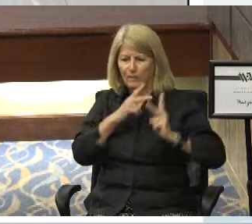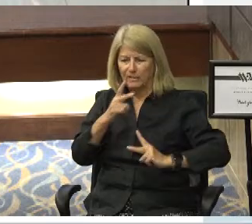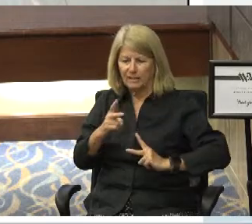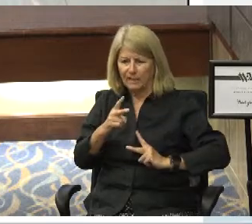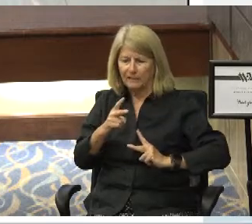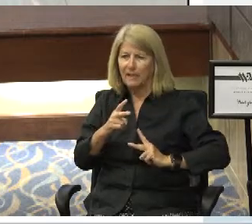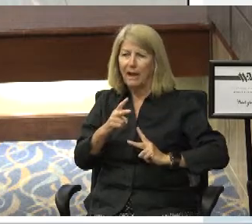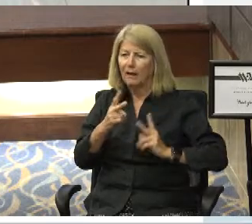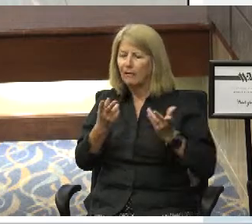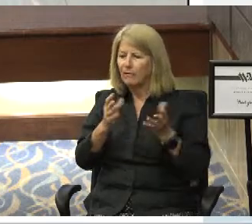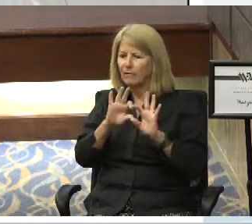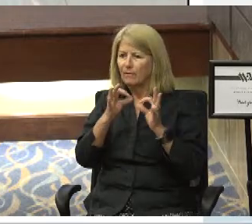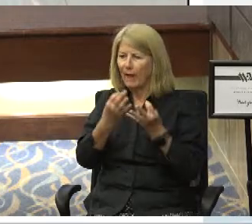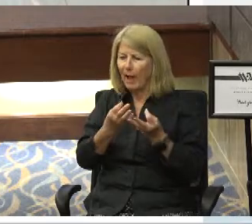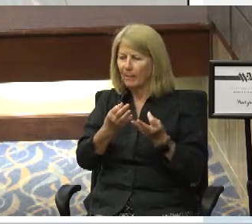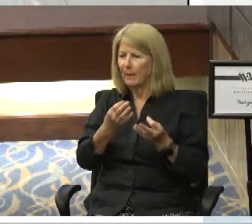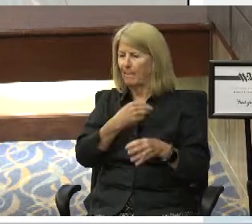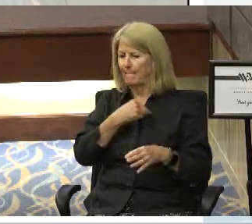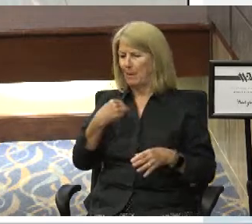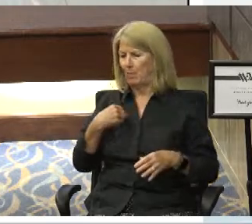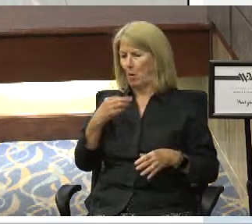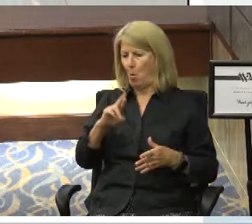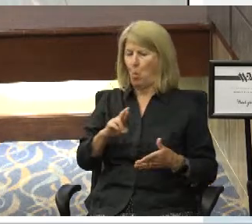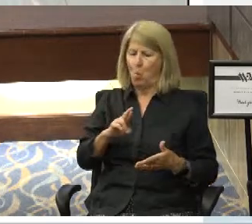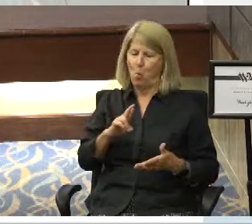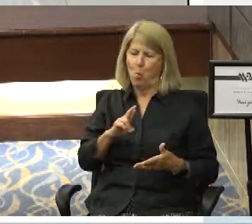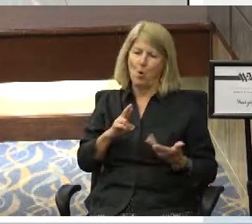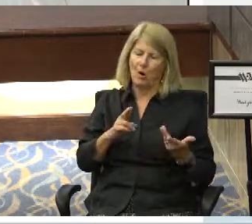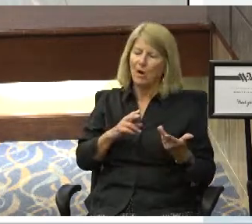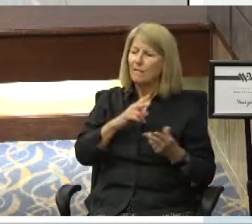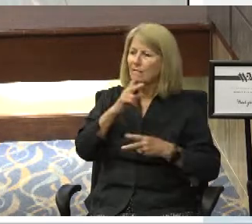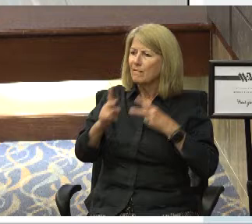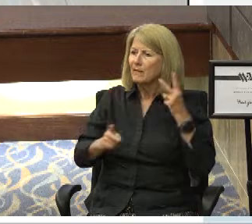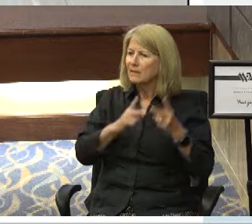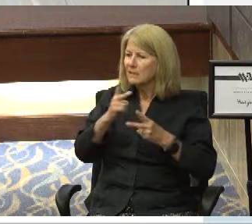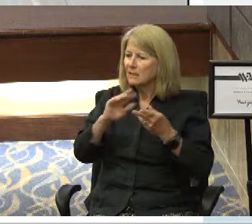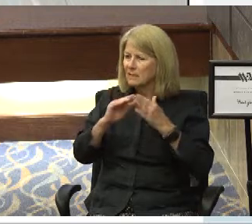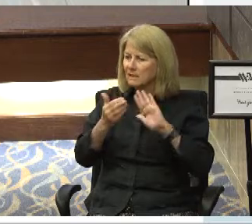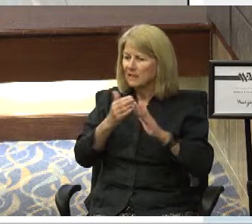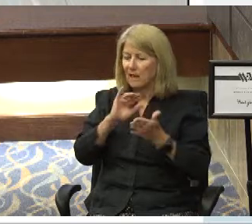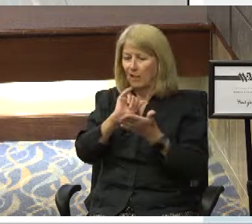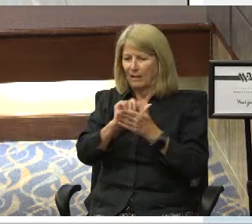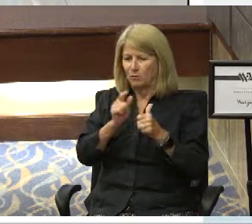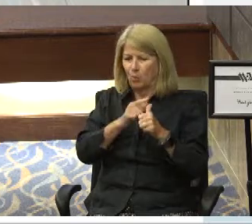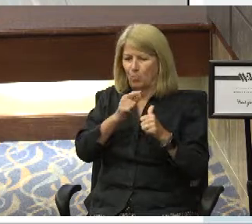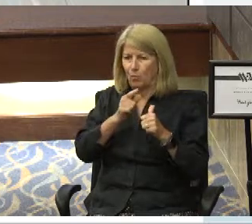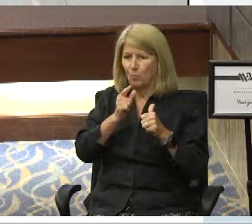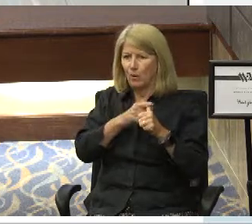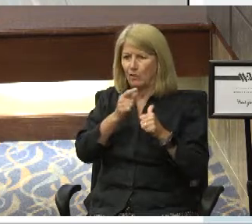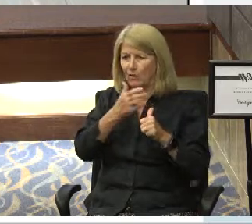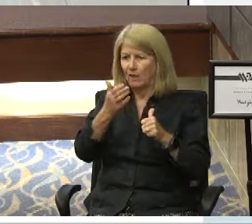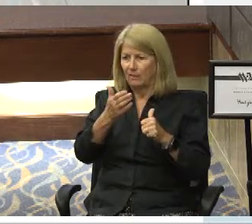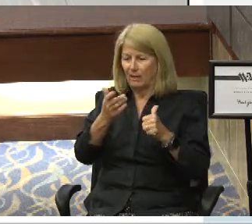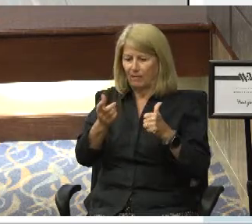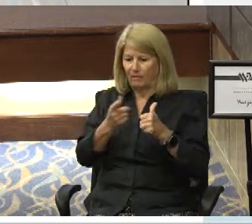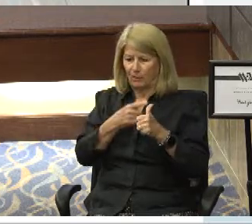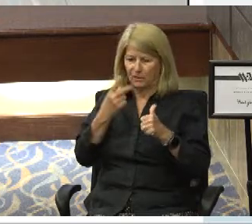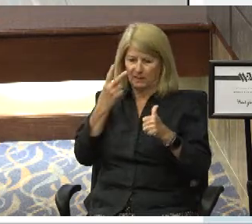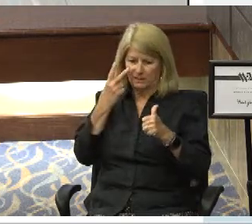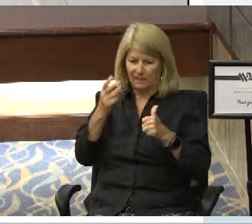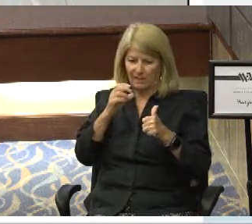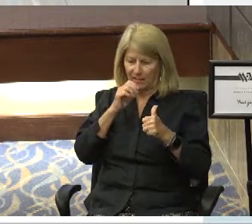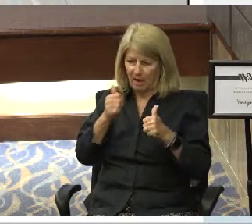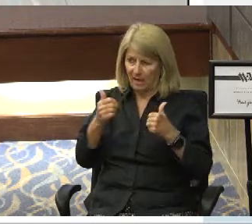the city for specific business, this is one of the first things they see. So having not the minimal level